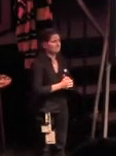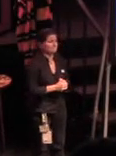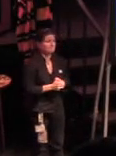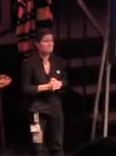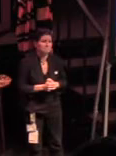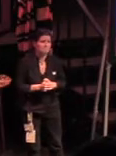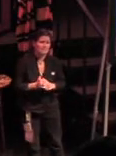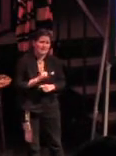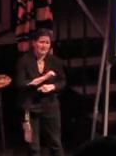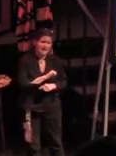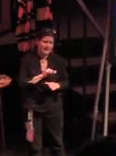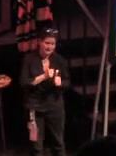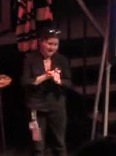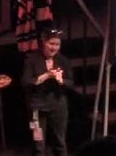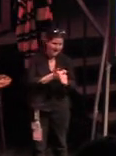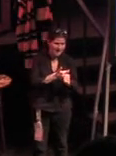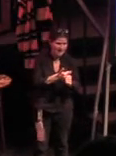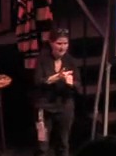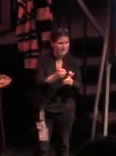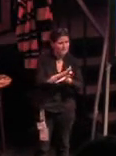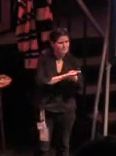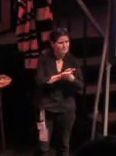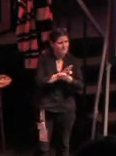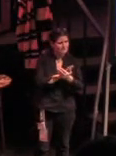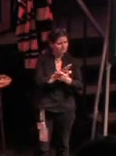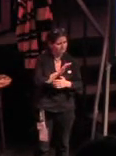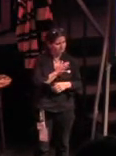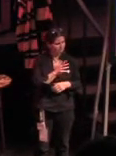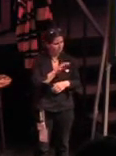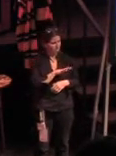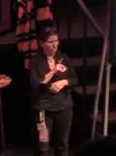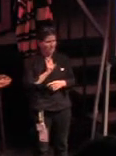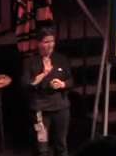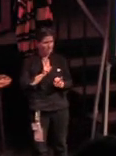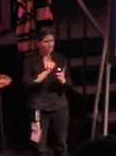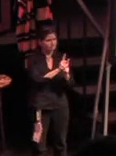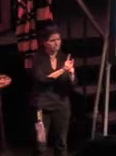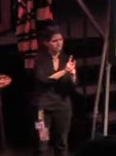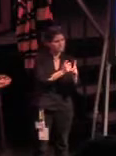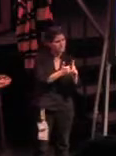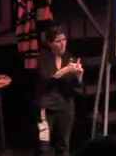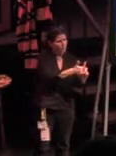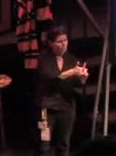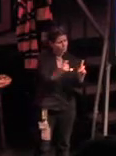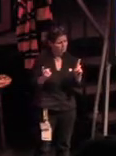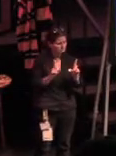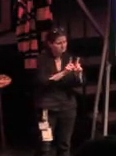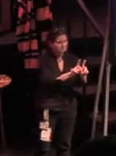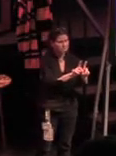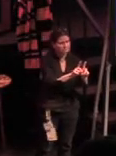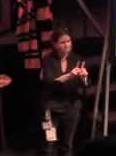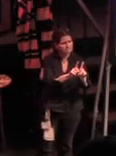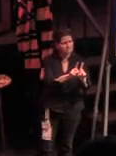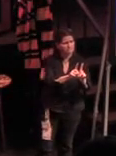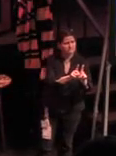Honestly, an ally is just showing up for someone. It really is. And it's so much harder than it sounds. Like,